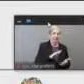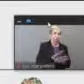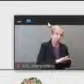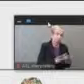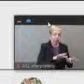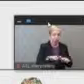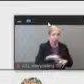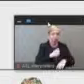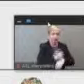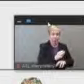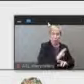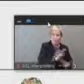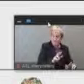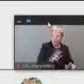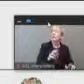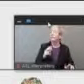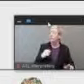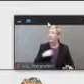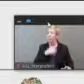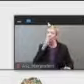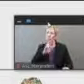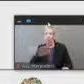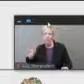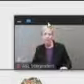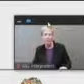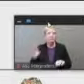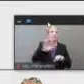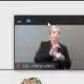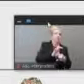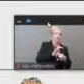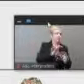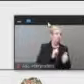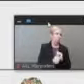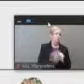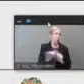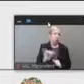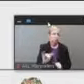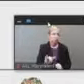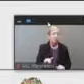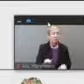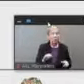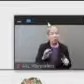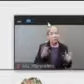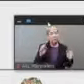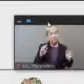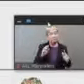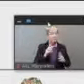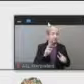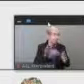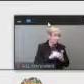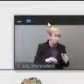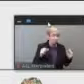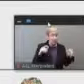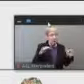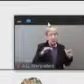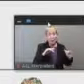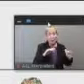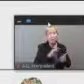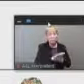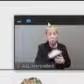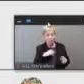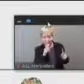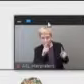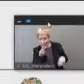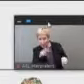essential piece of that. And so I just wanted to review that and let you know that the early returns are that it's going very, very well from